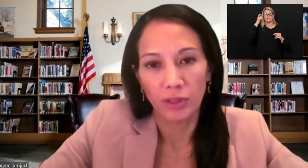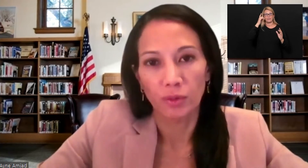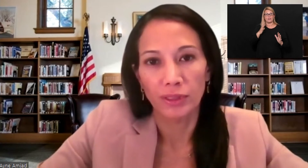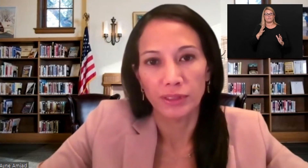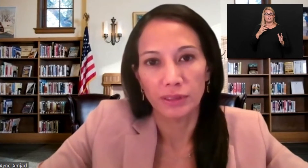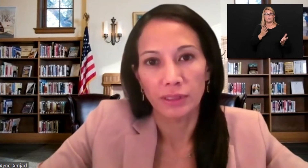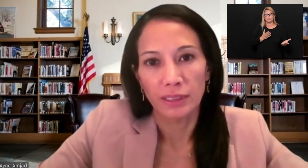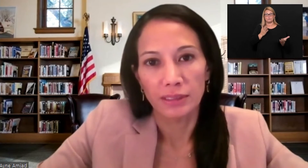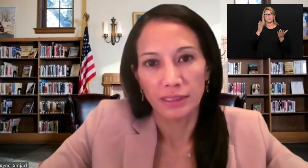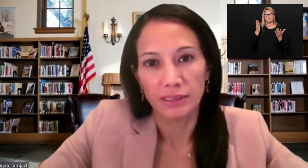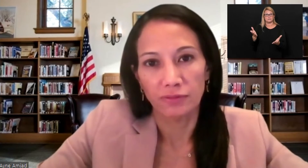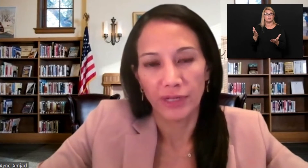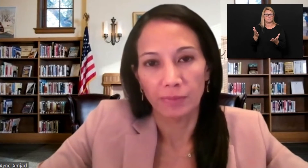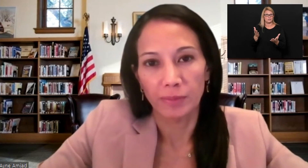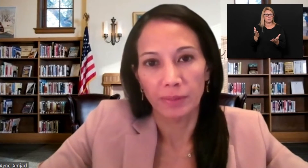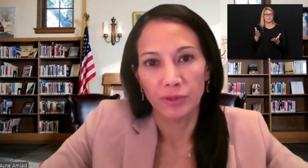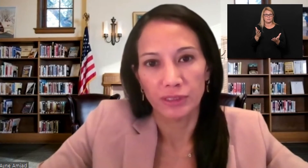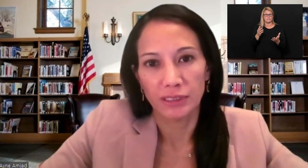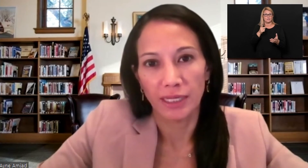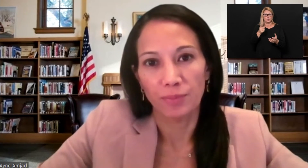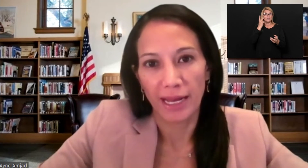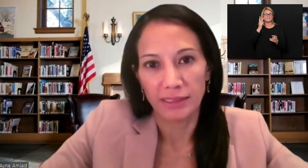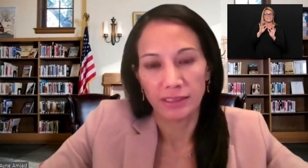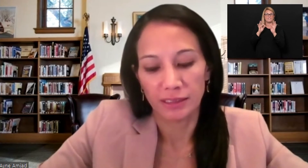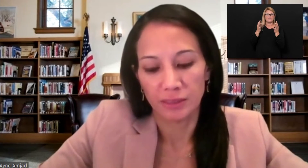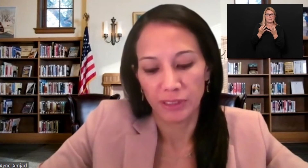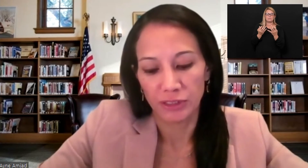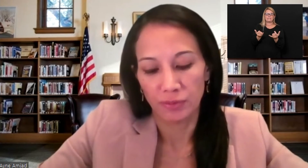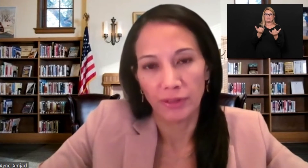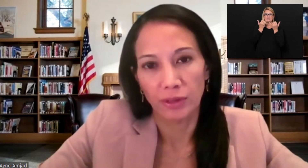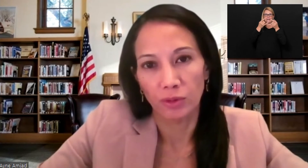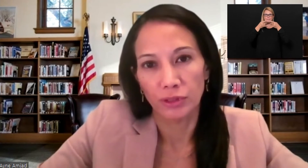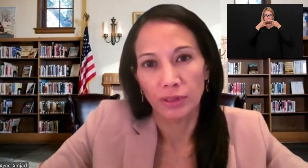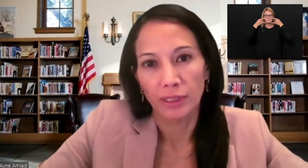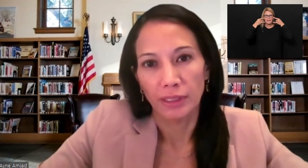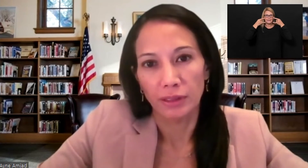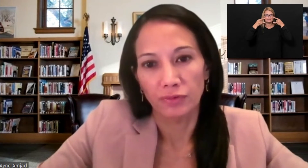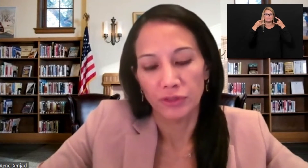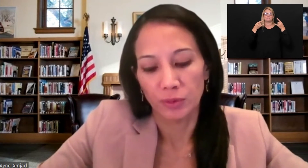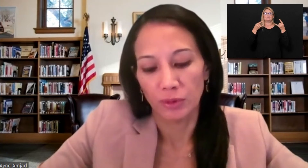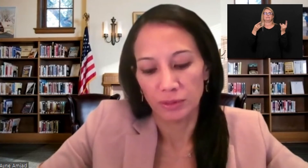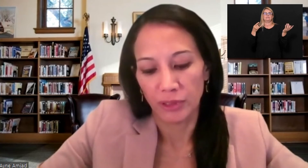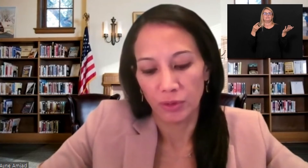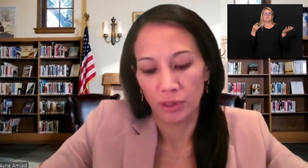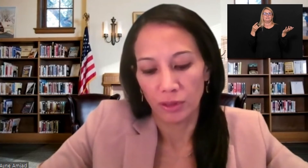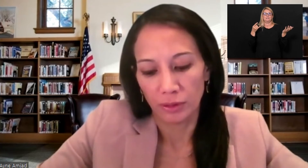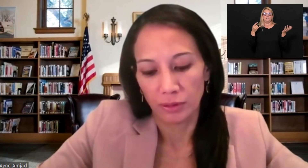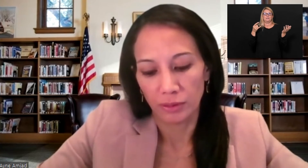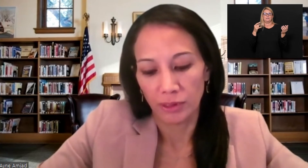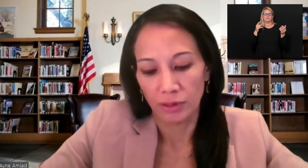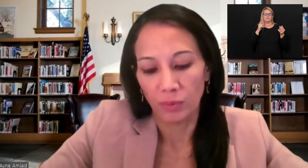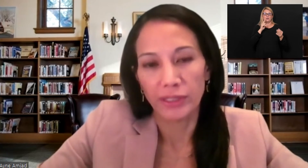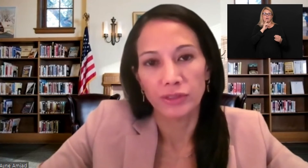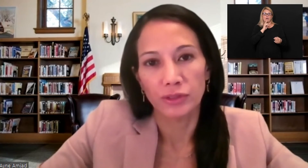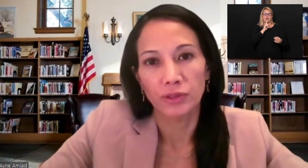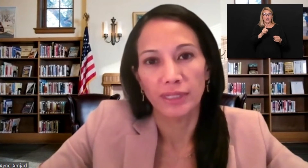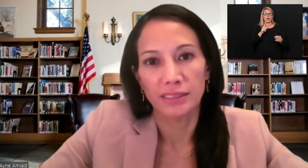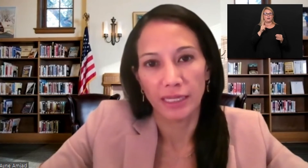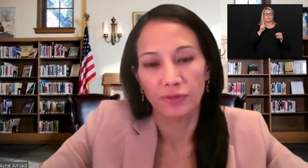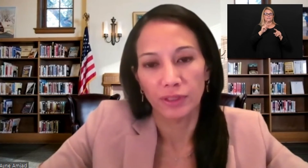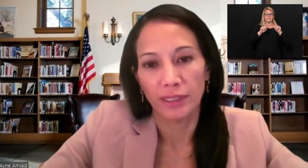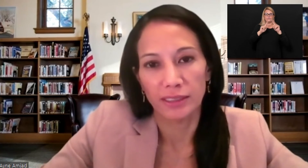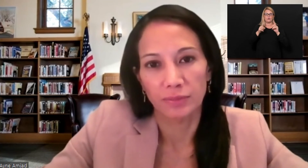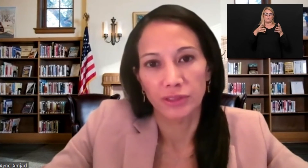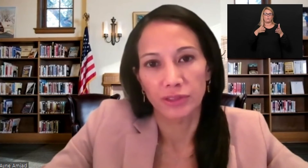if you are going to see some family members to stay masked, especially around older individuals. But there are ways to do